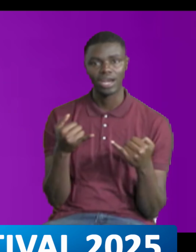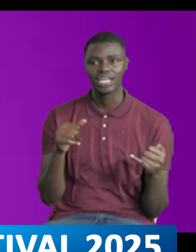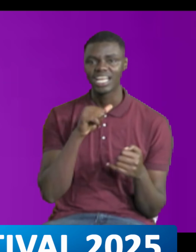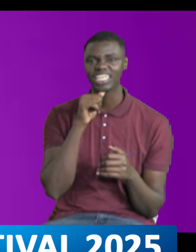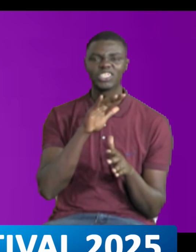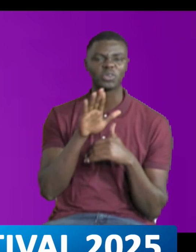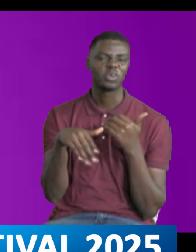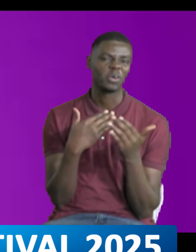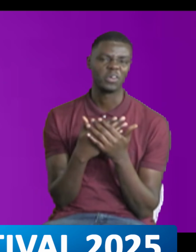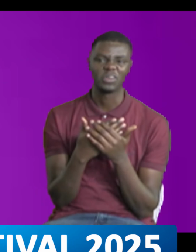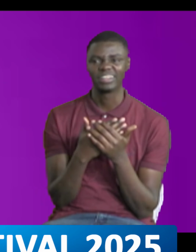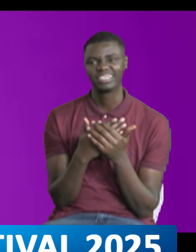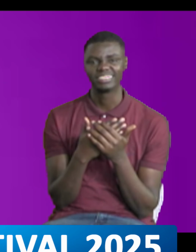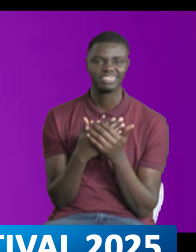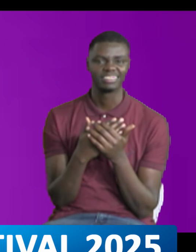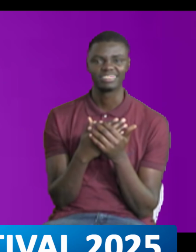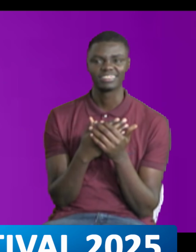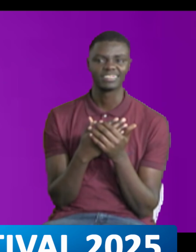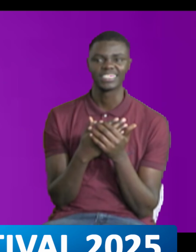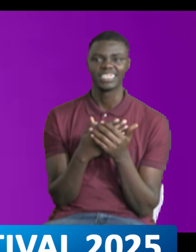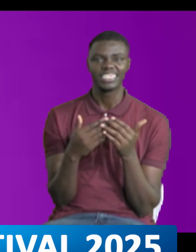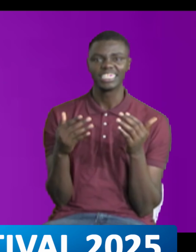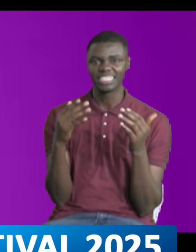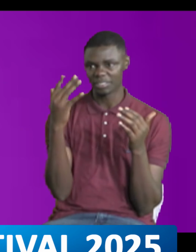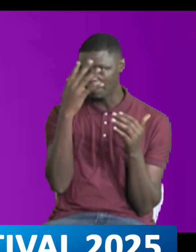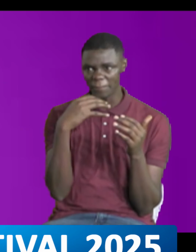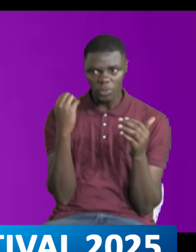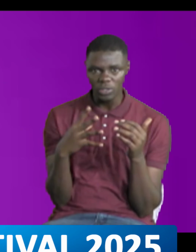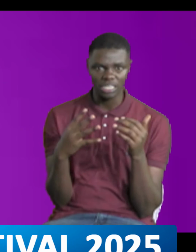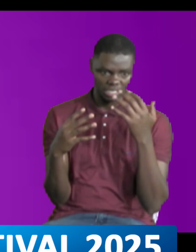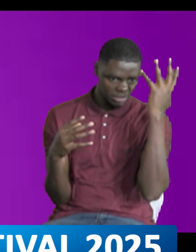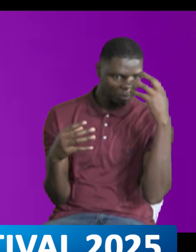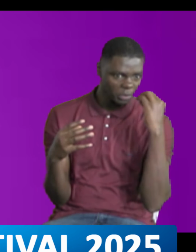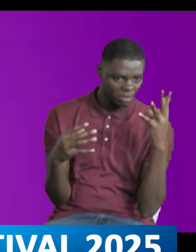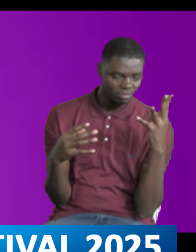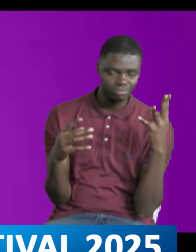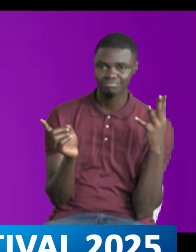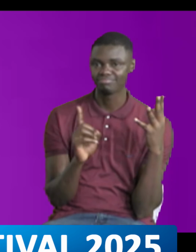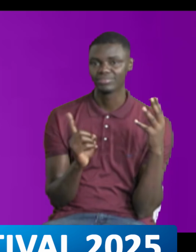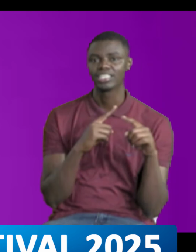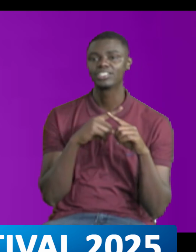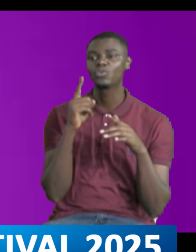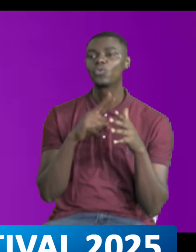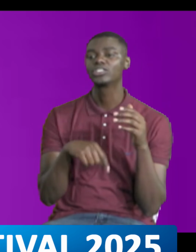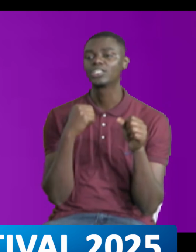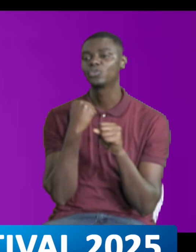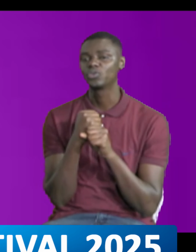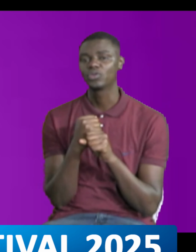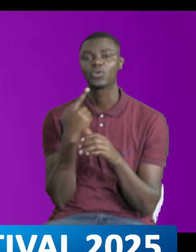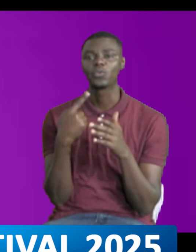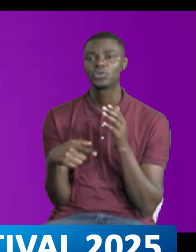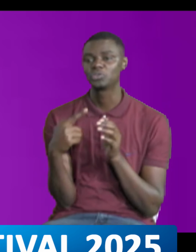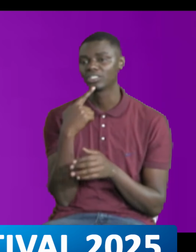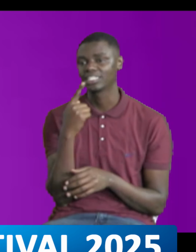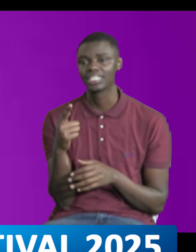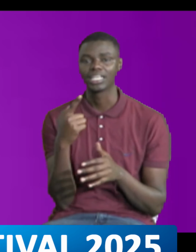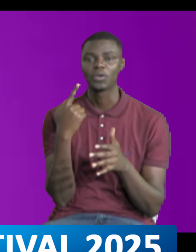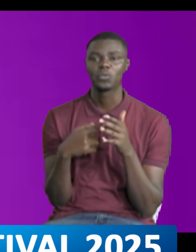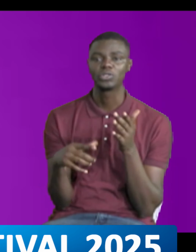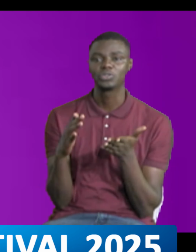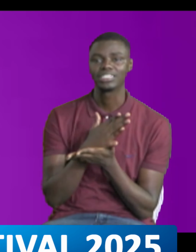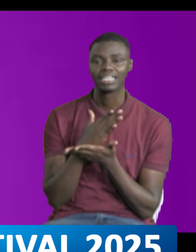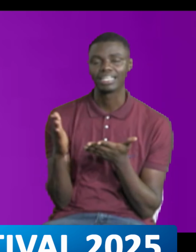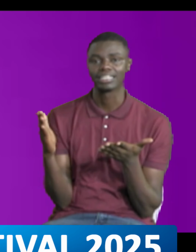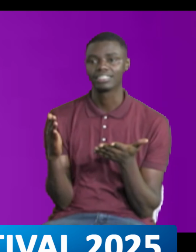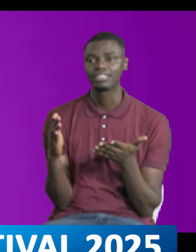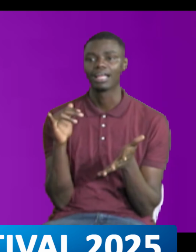not all of it is like aesthetic based. It's what you're doing, what you're saying, what you're